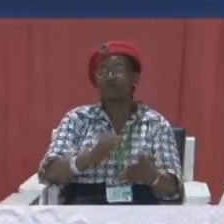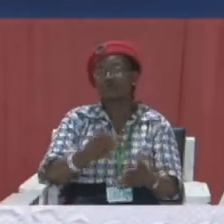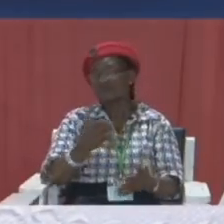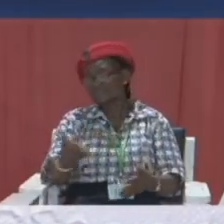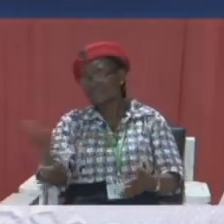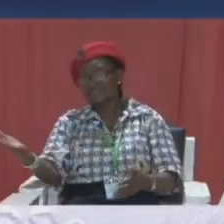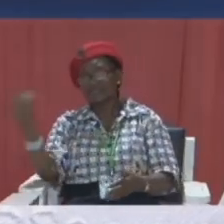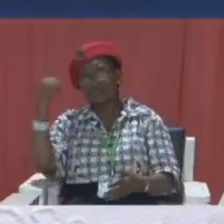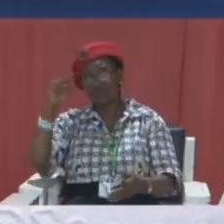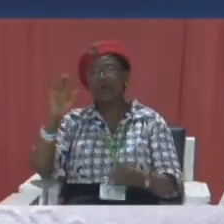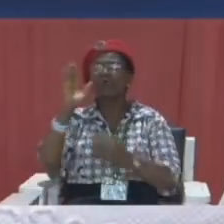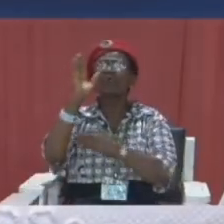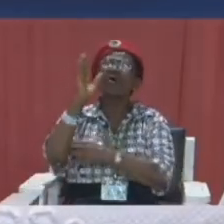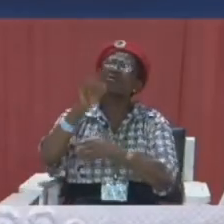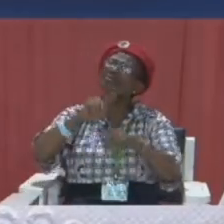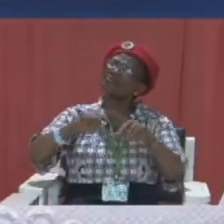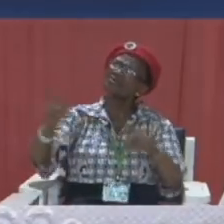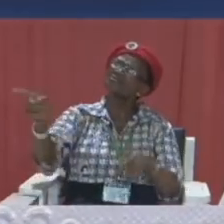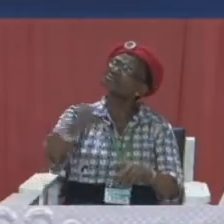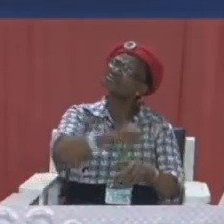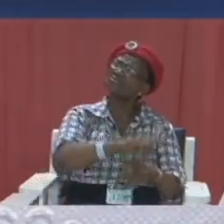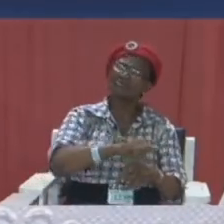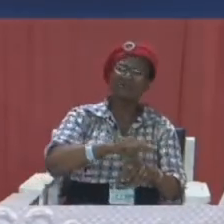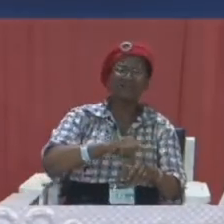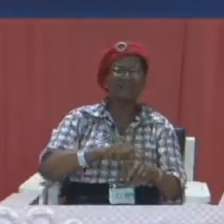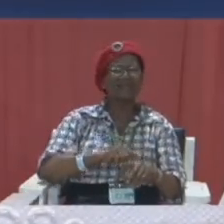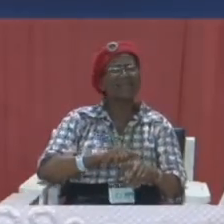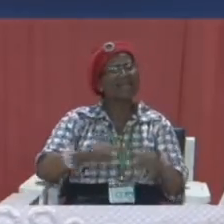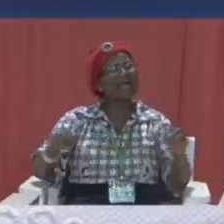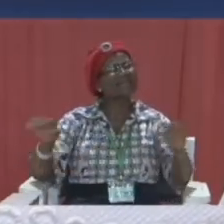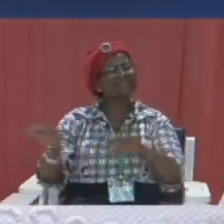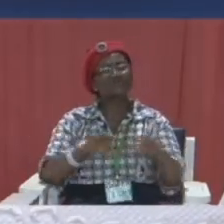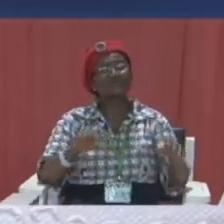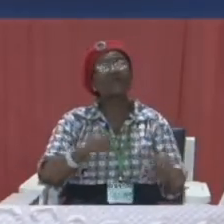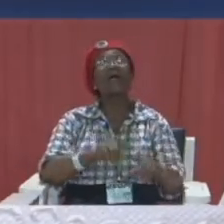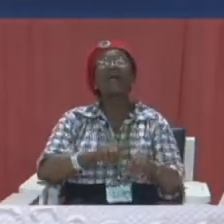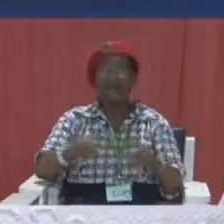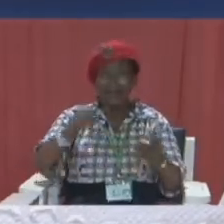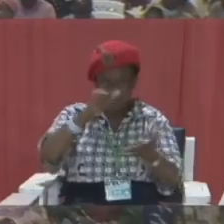Well, that's going to end tonight.